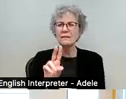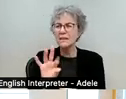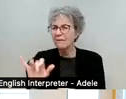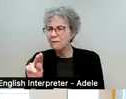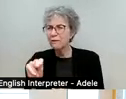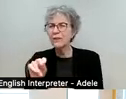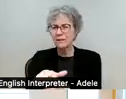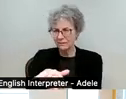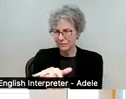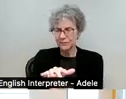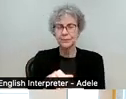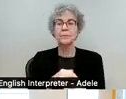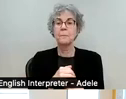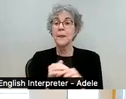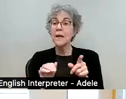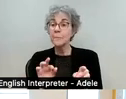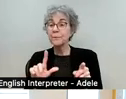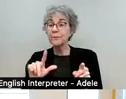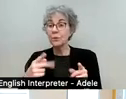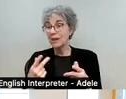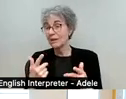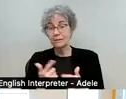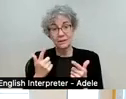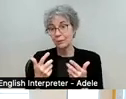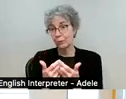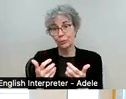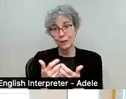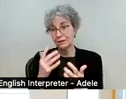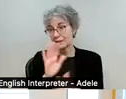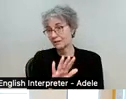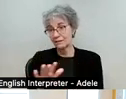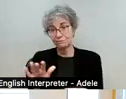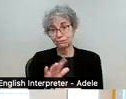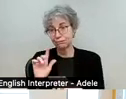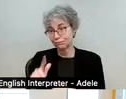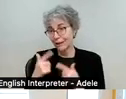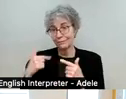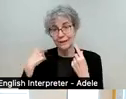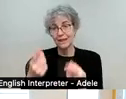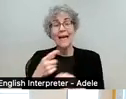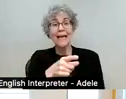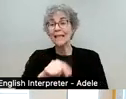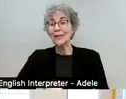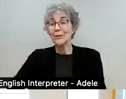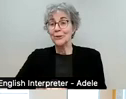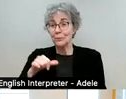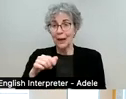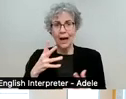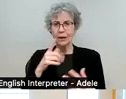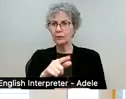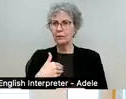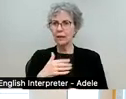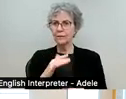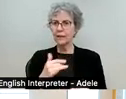Wilson Dufferin area. Ralph has lived with roommates his entire life. And what he's most proud about is being able to have his own space, his own